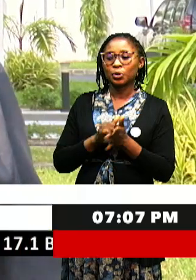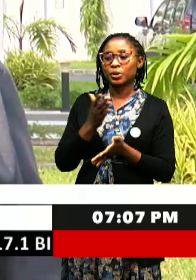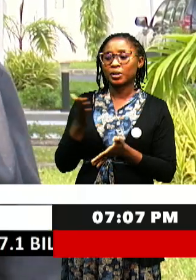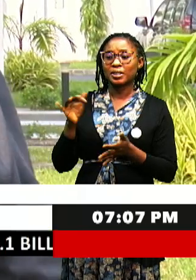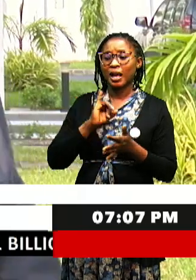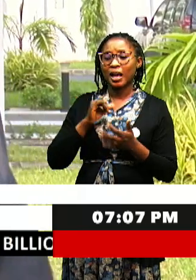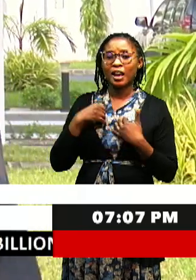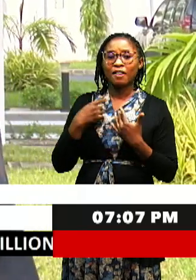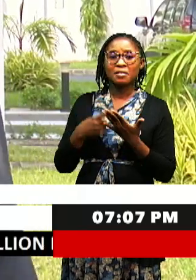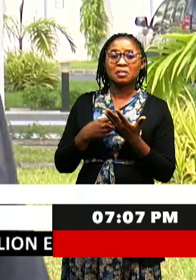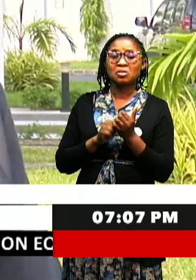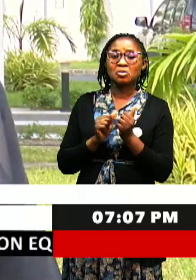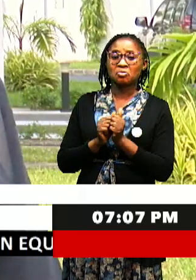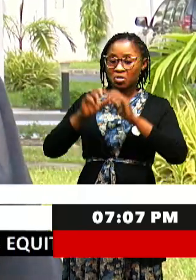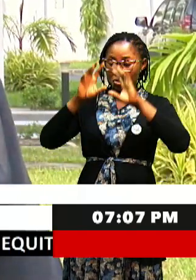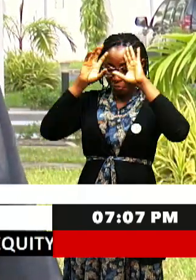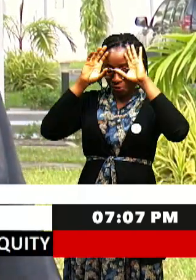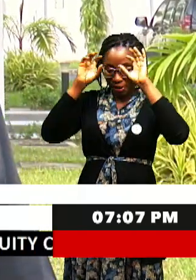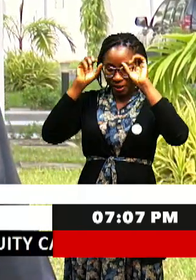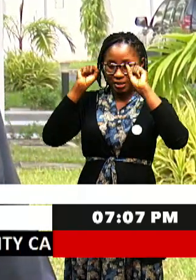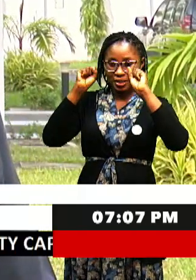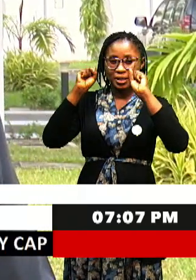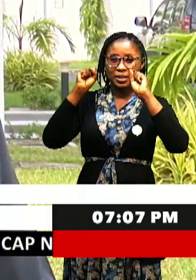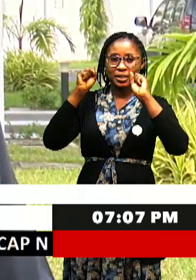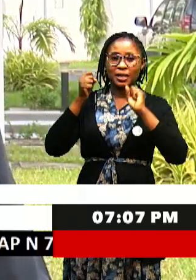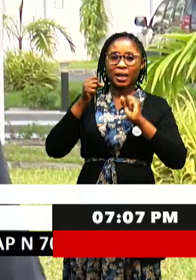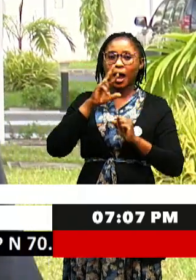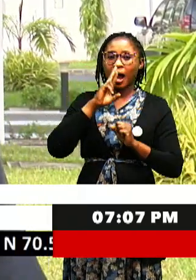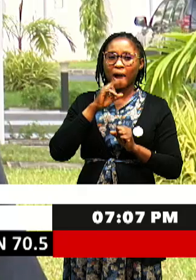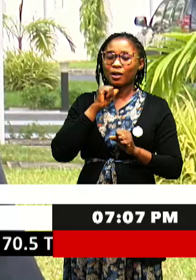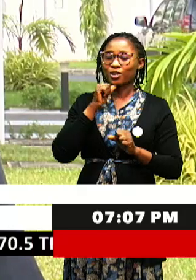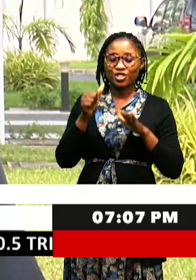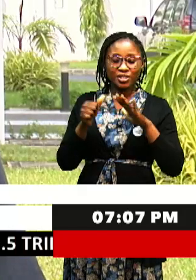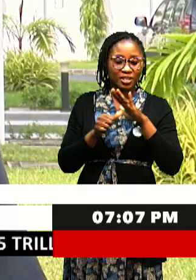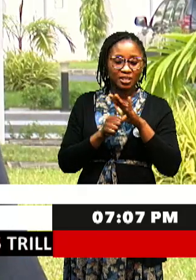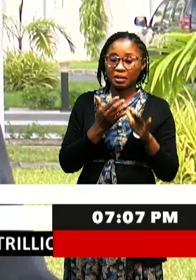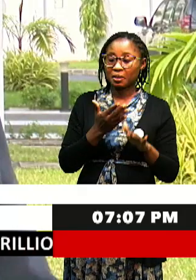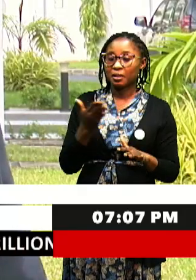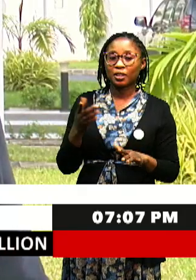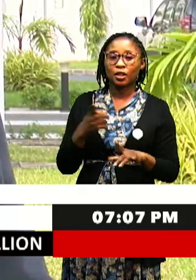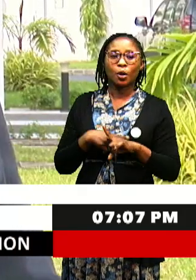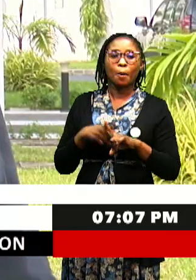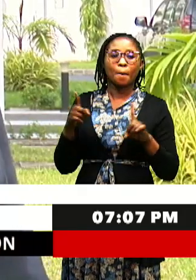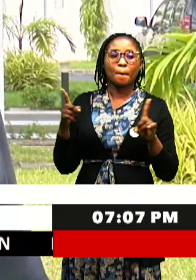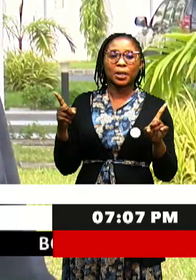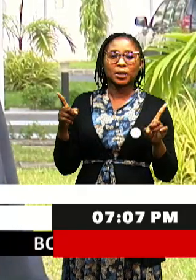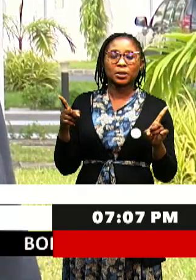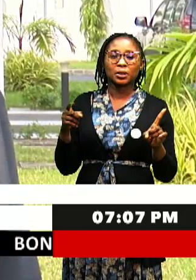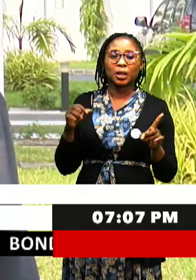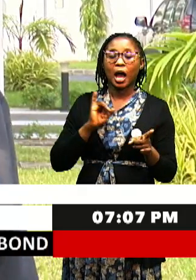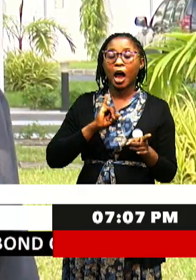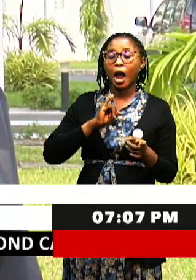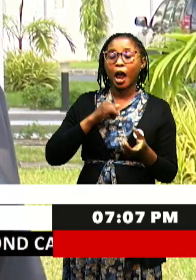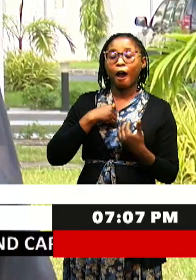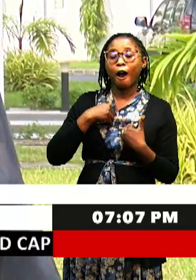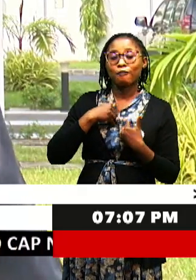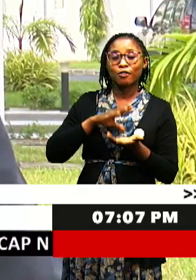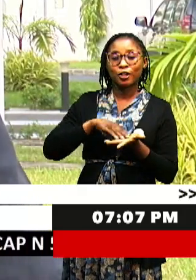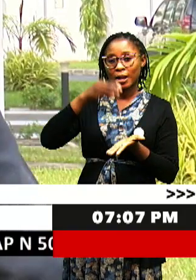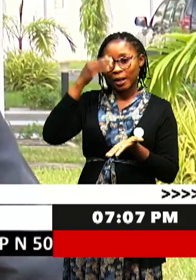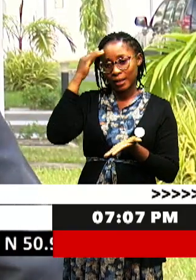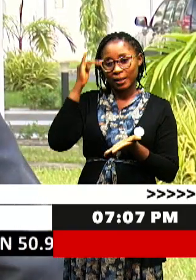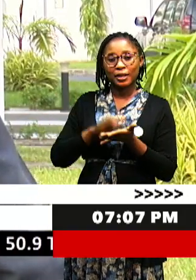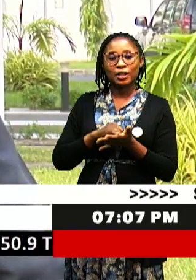discussed with Mr. President. They're not hidden things, but I've learned that when